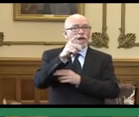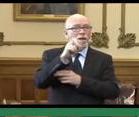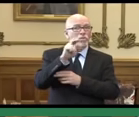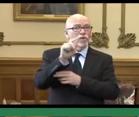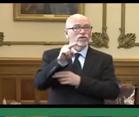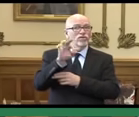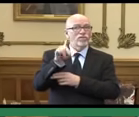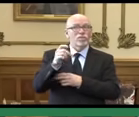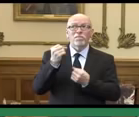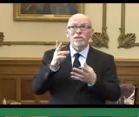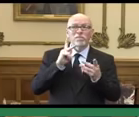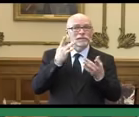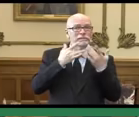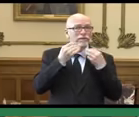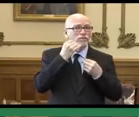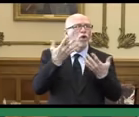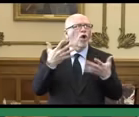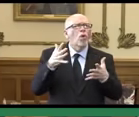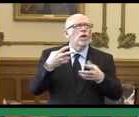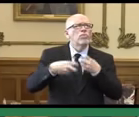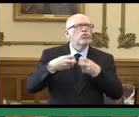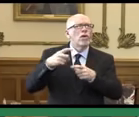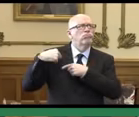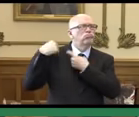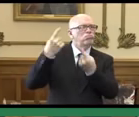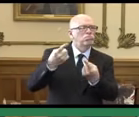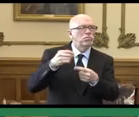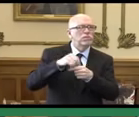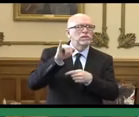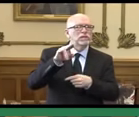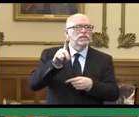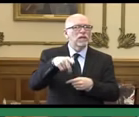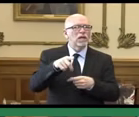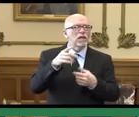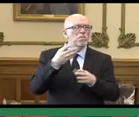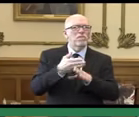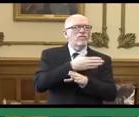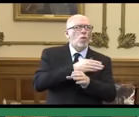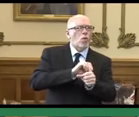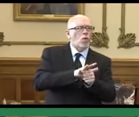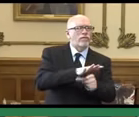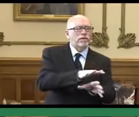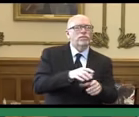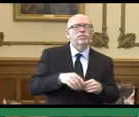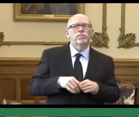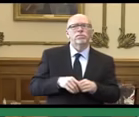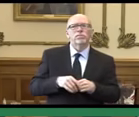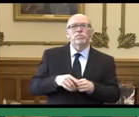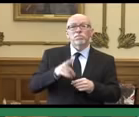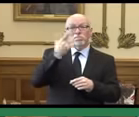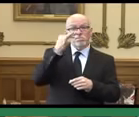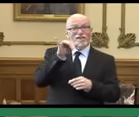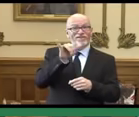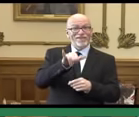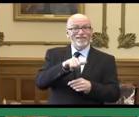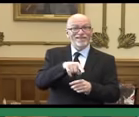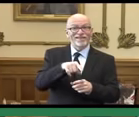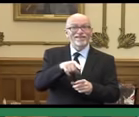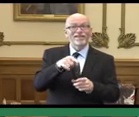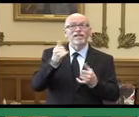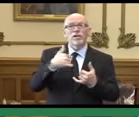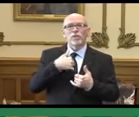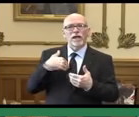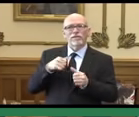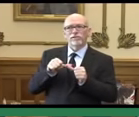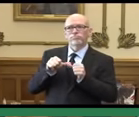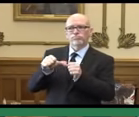was unfortunately already a widespread unmet social need in Indiana pre-pandemic. Because of this, an early and ongoing project for